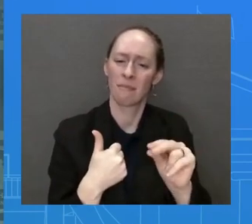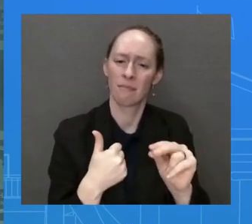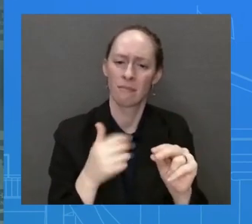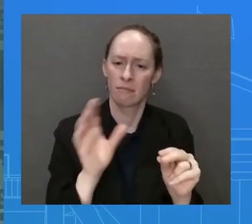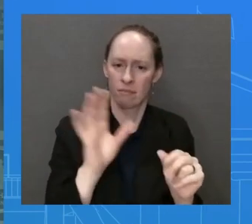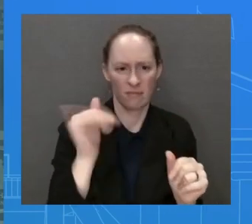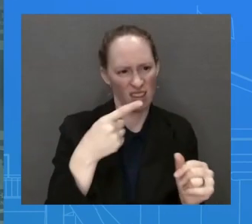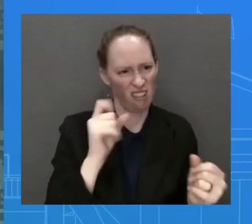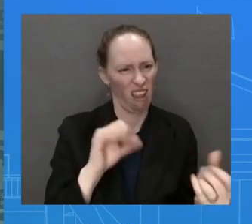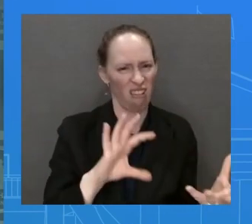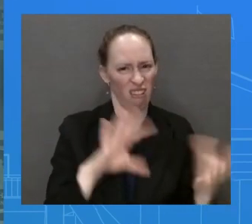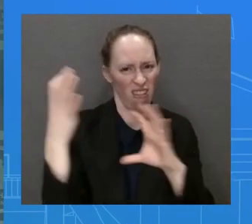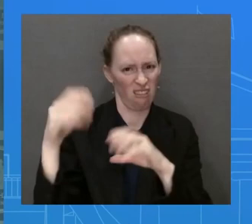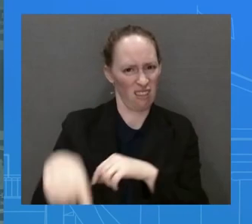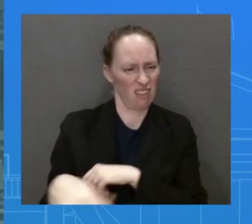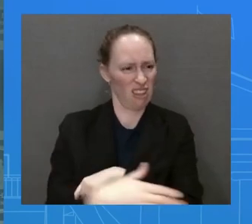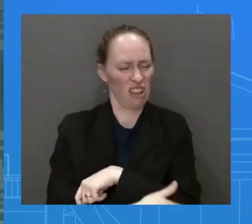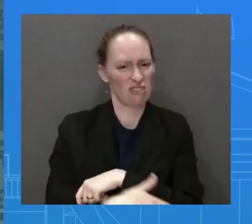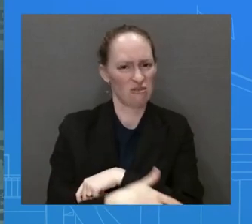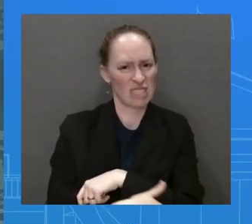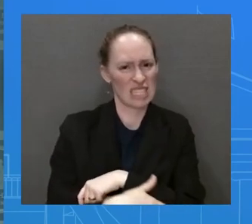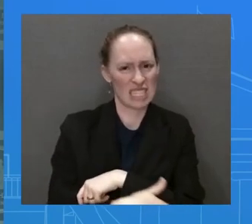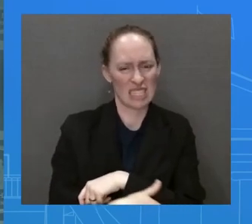American people. I've talked about